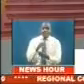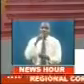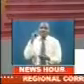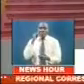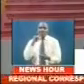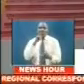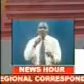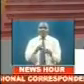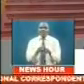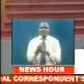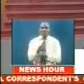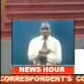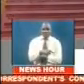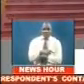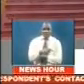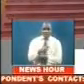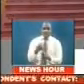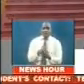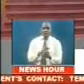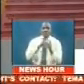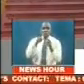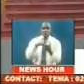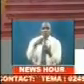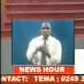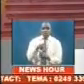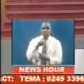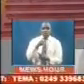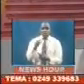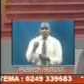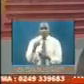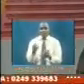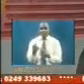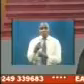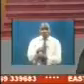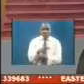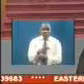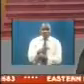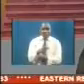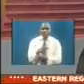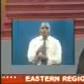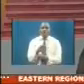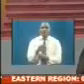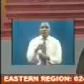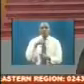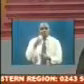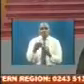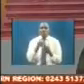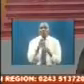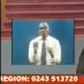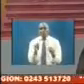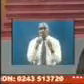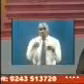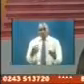Ghana today. Okay. We went to IMF program as a lower income country in the past. Today, we're a lower middle income country. The premise